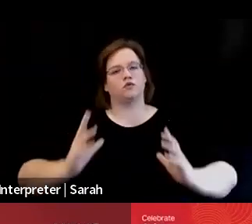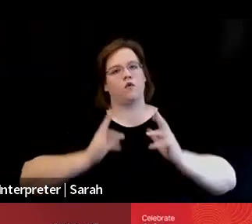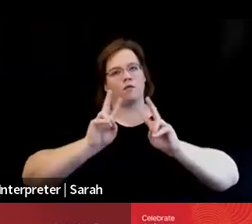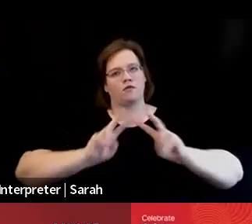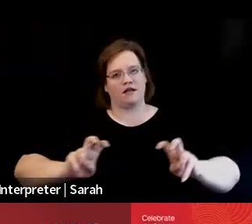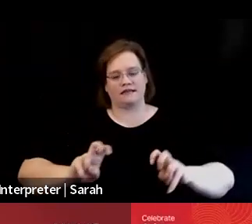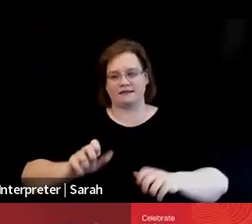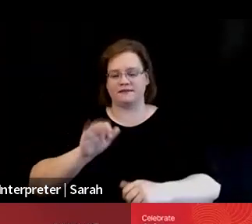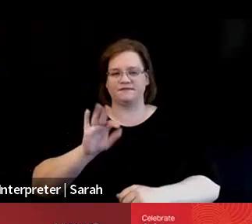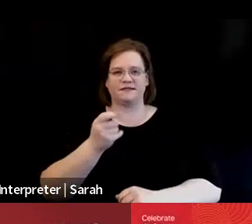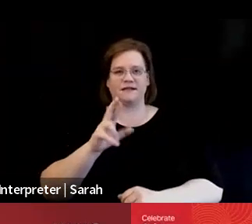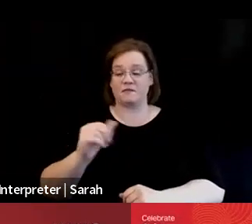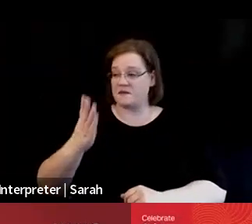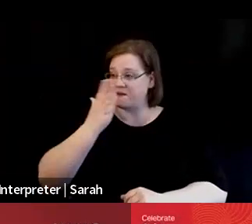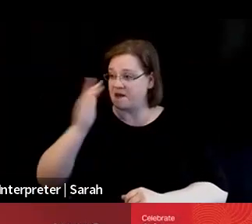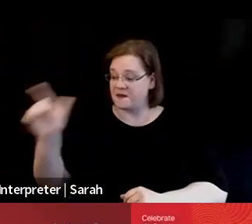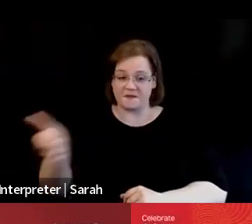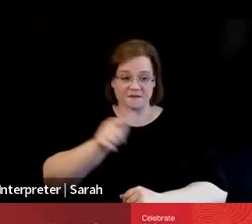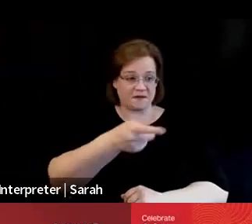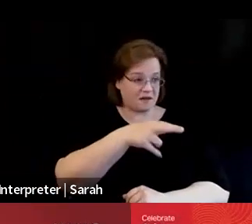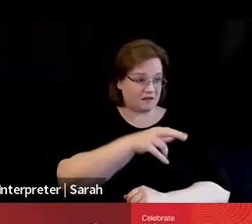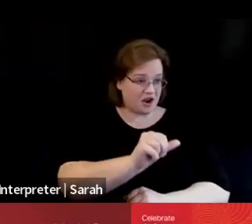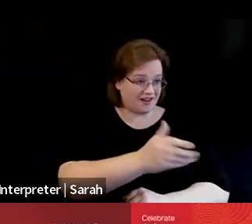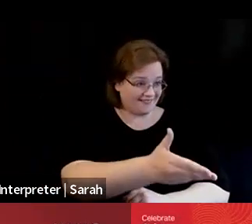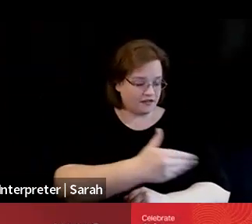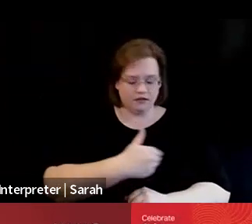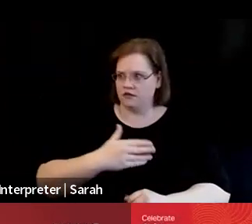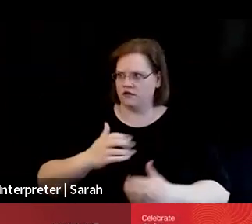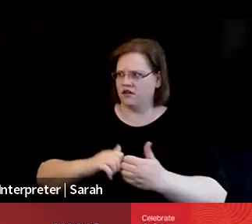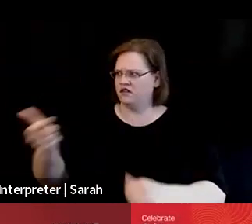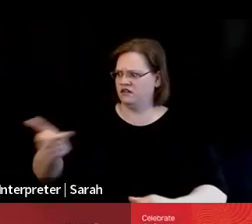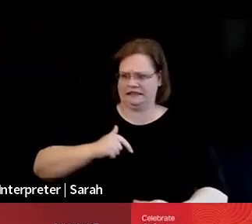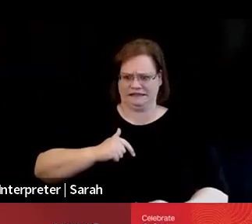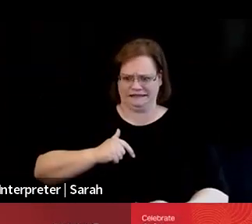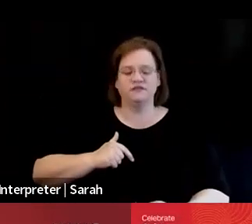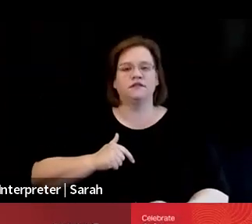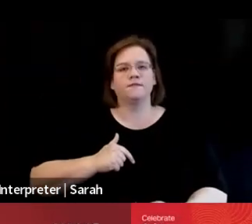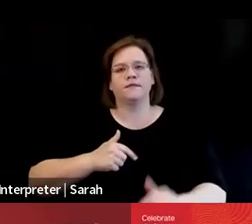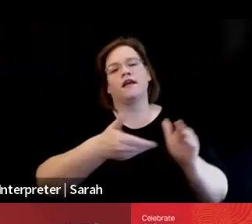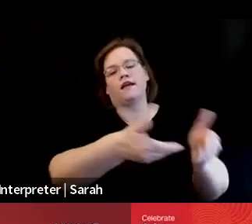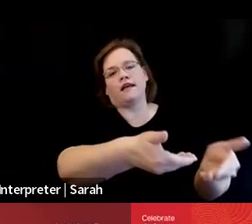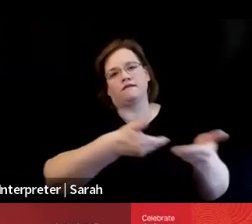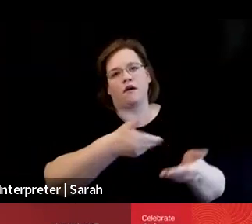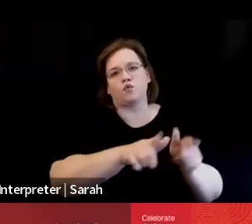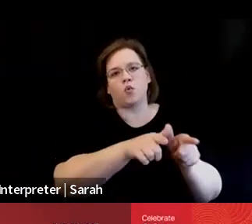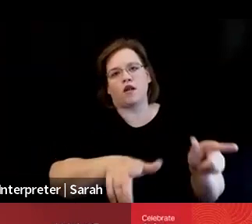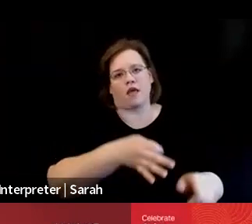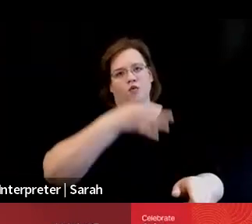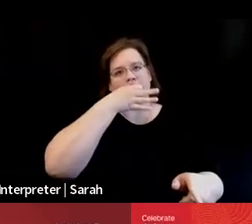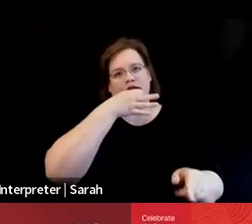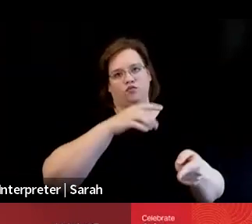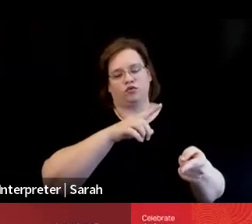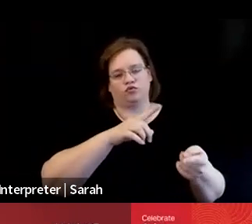Prado? How do I follow that? Invite your language experts to the table. They are, to Dave's